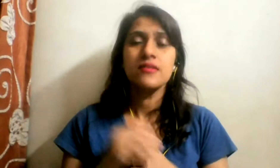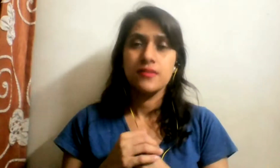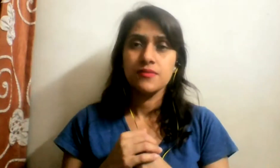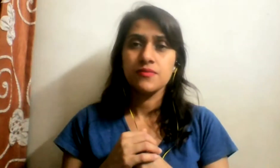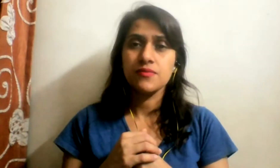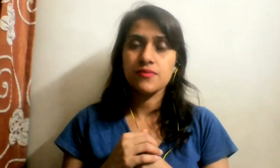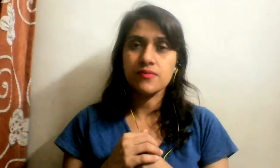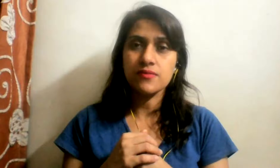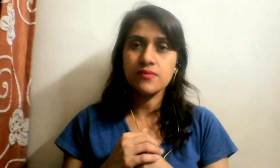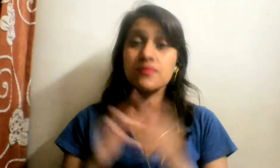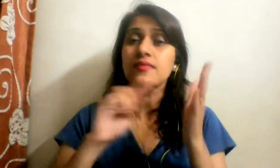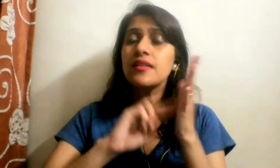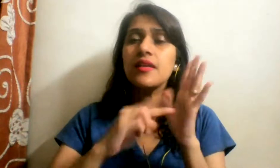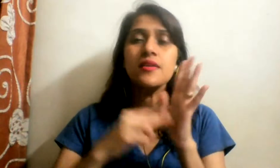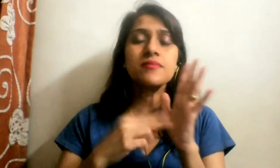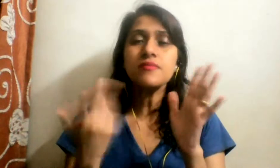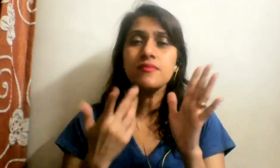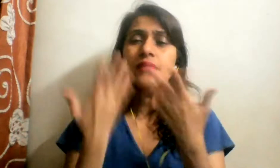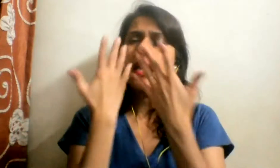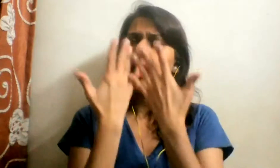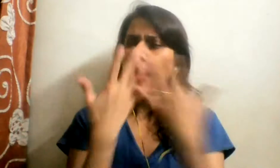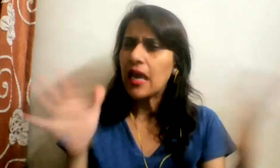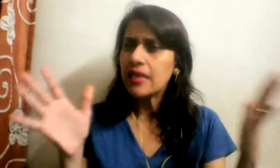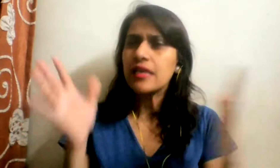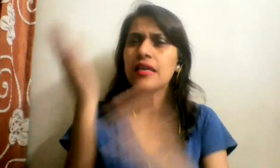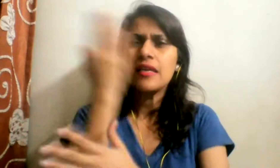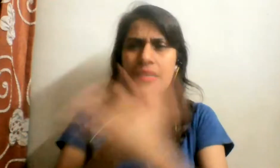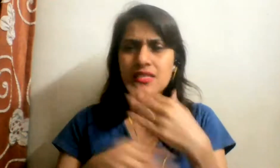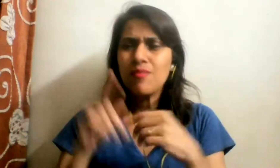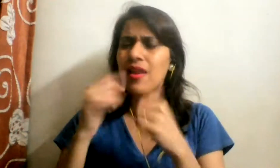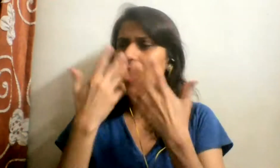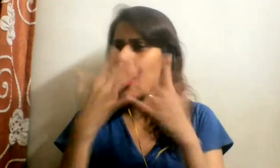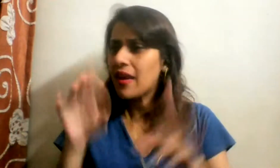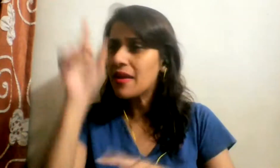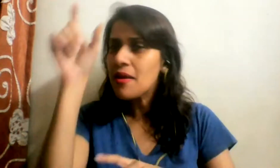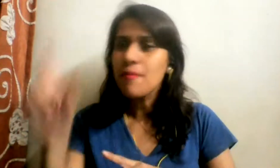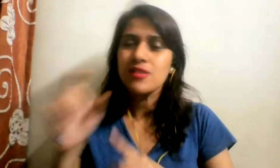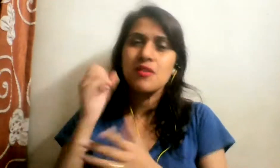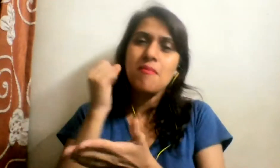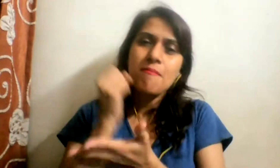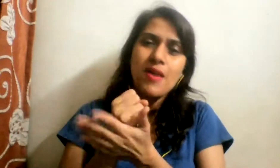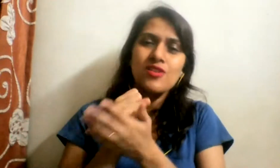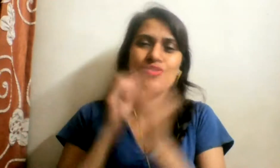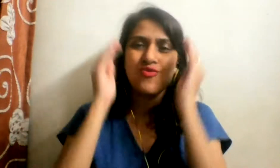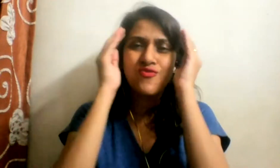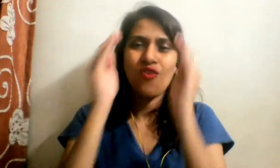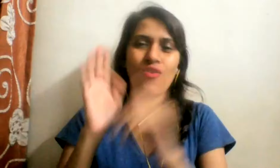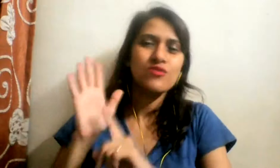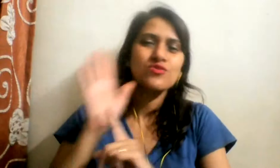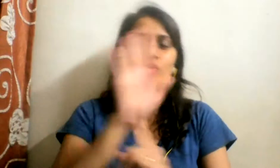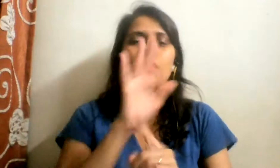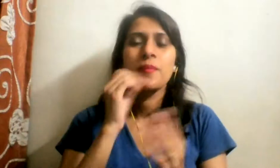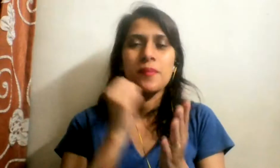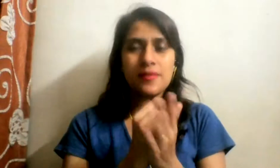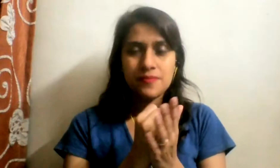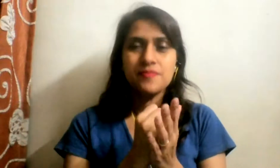that needs to be addressed and that needs to be focused, so that a twin track approach should be carried out. When